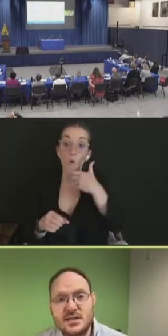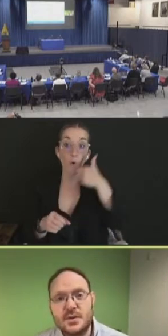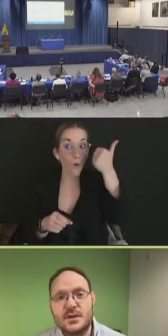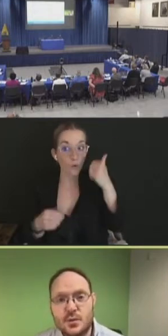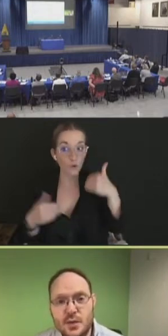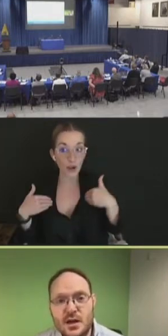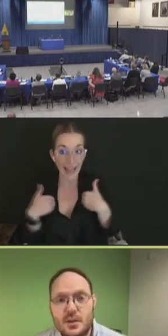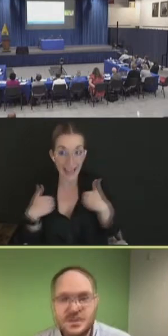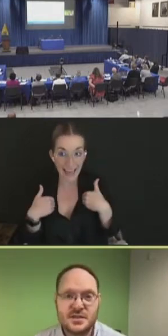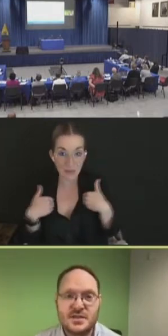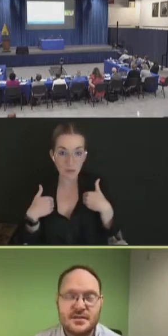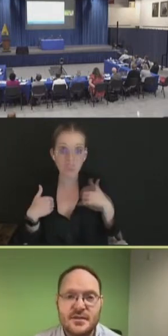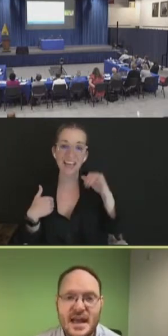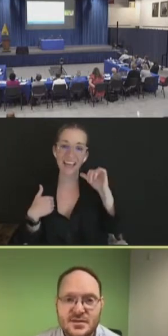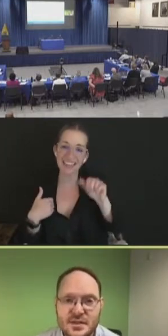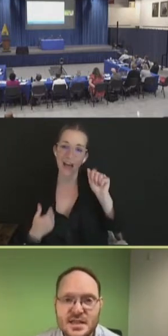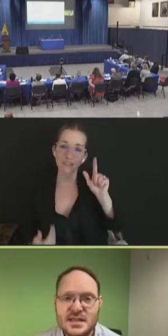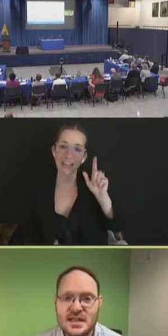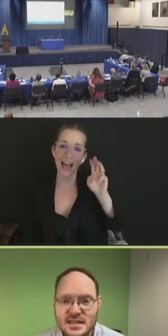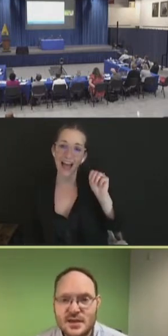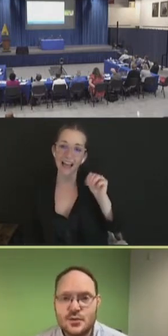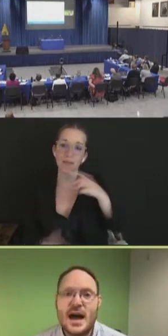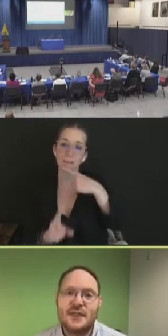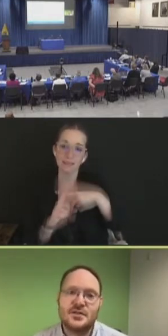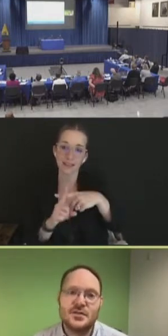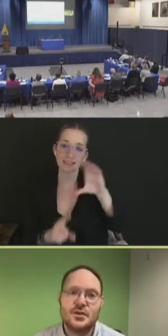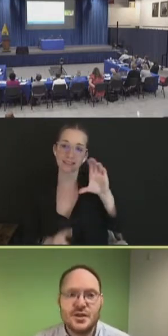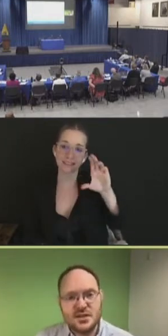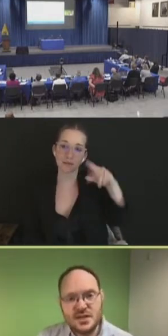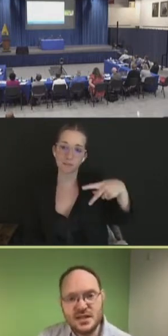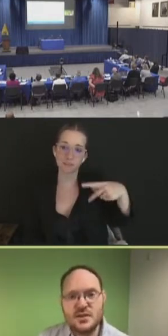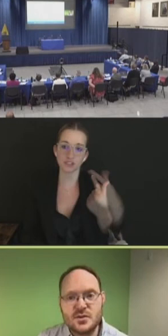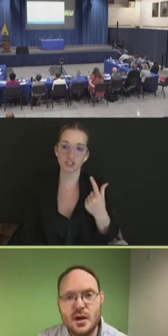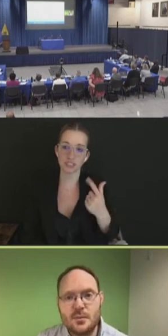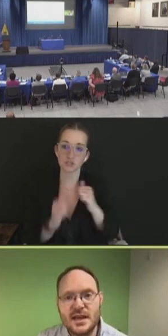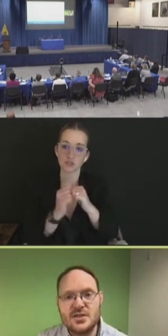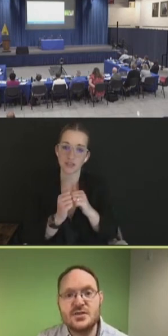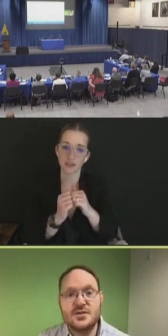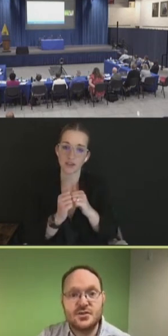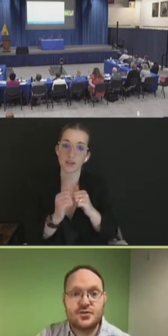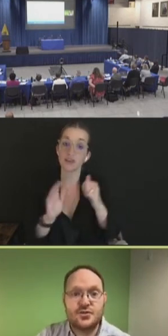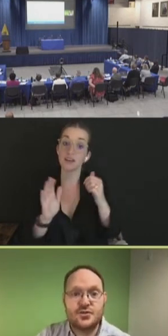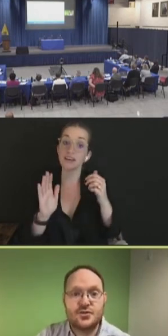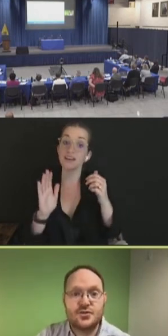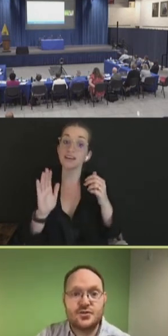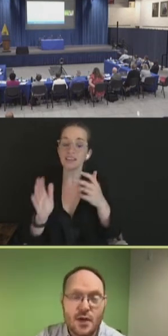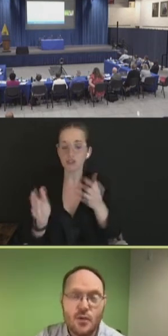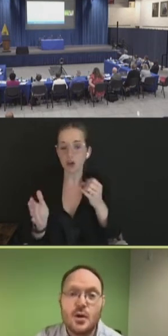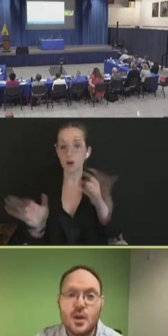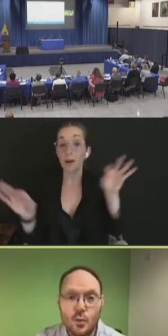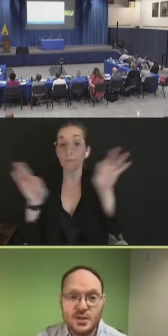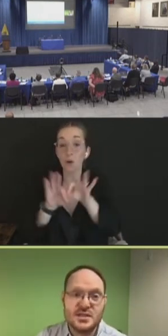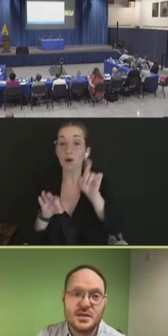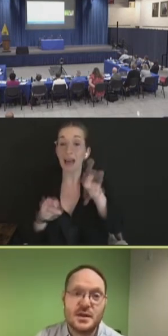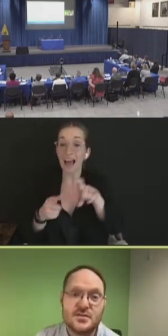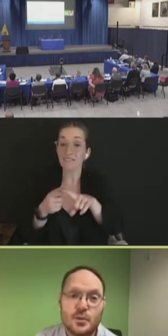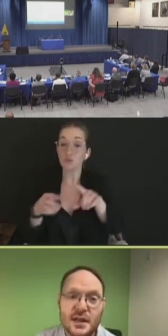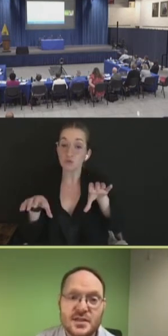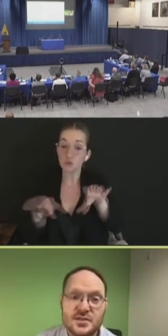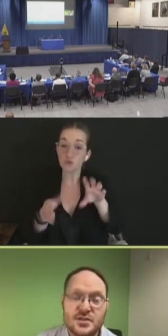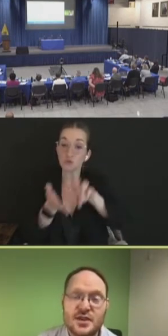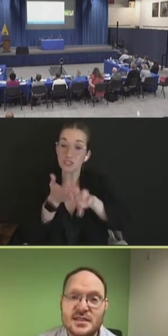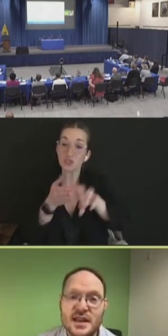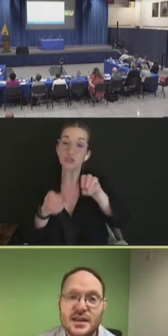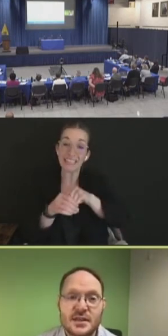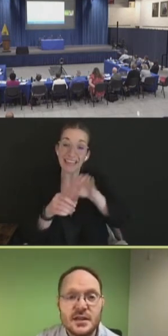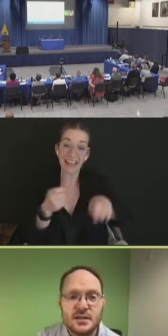idea is sometimes what we call precision adjuvanticity, is that you have to do the research in those populations to try and figure out which is the best